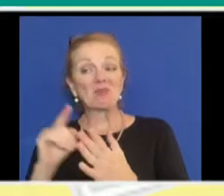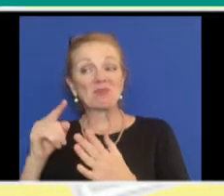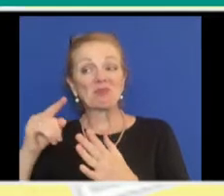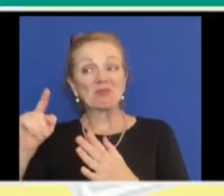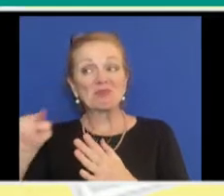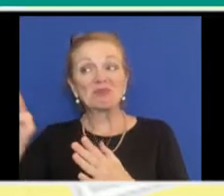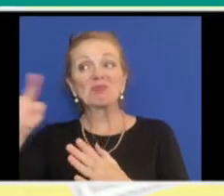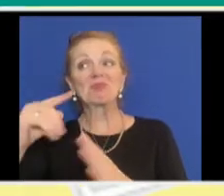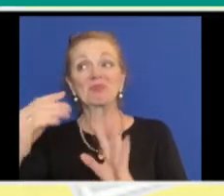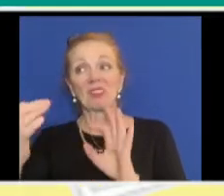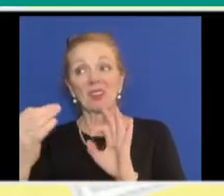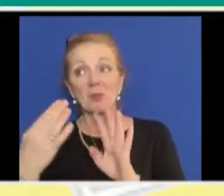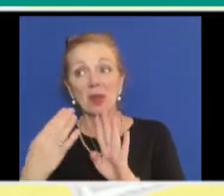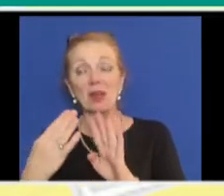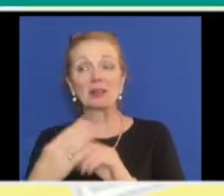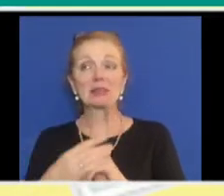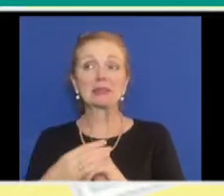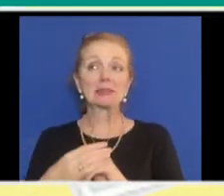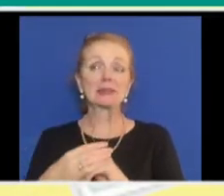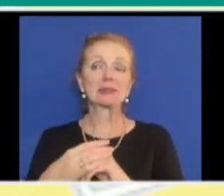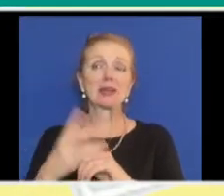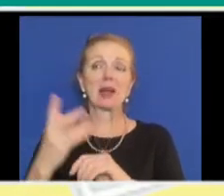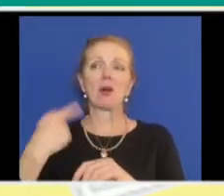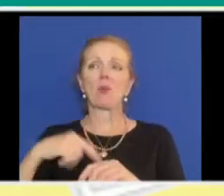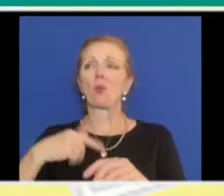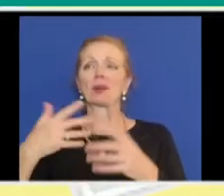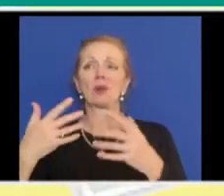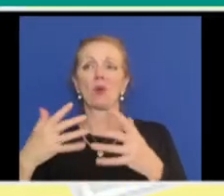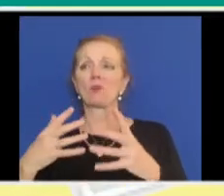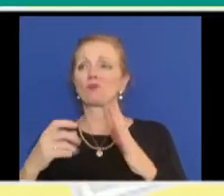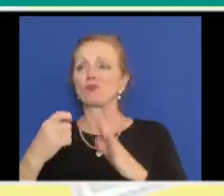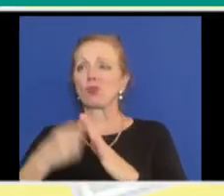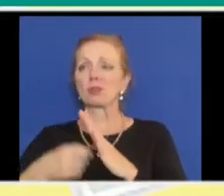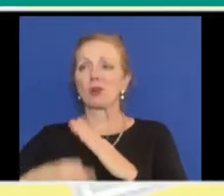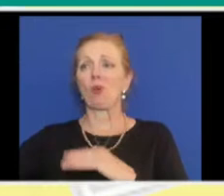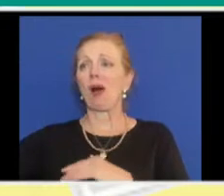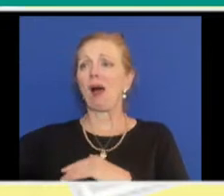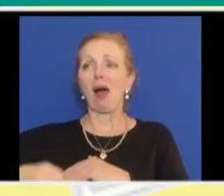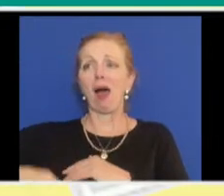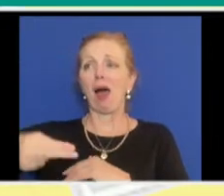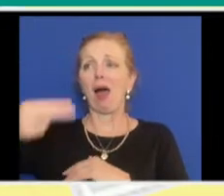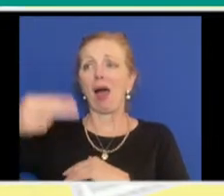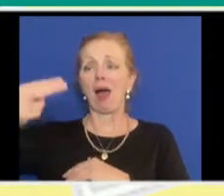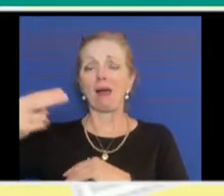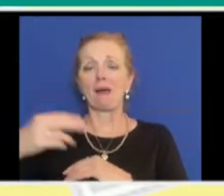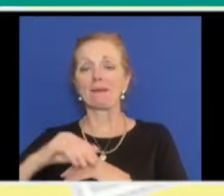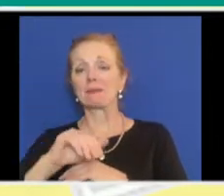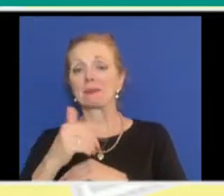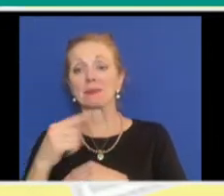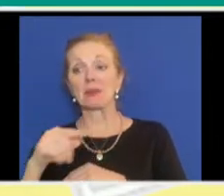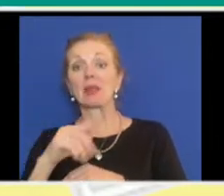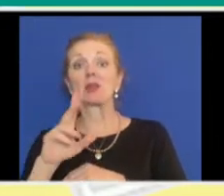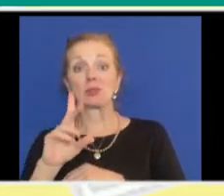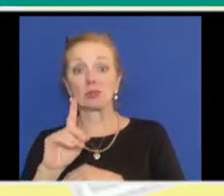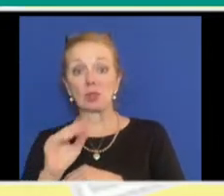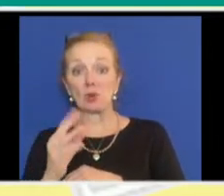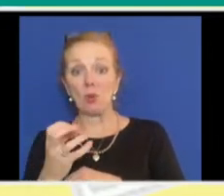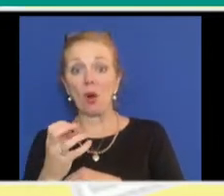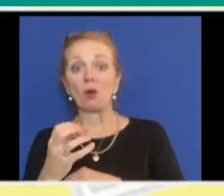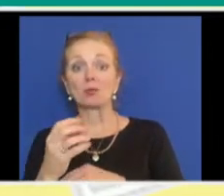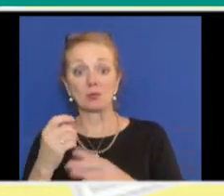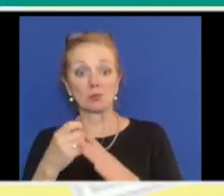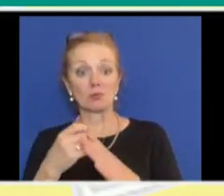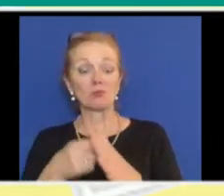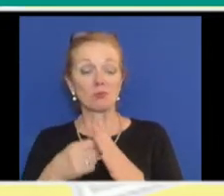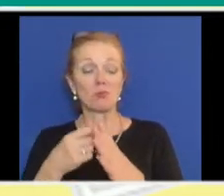that we don't want houses prices too high you know causing gentrification others that do want some some property